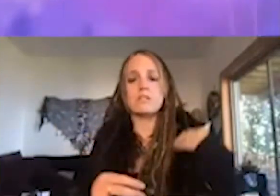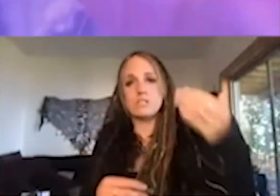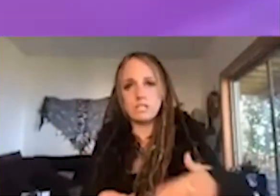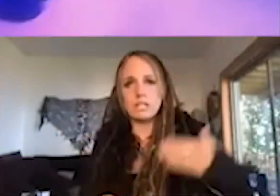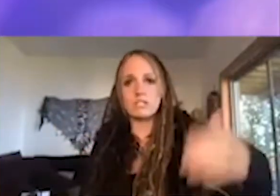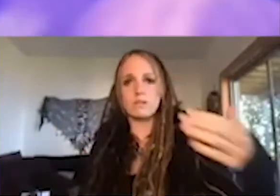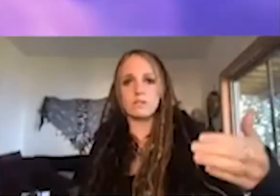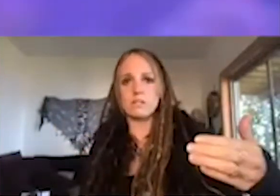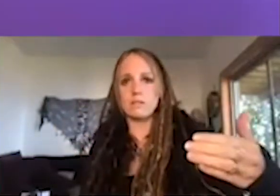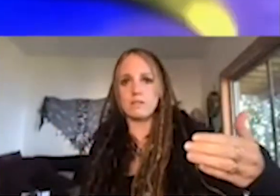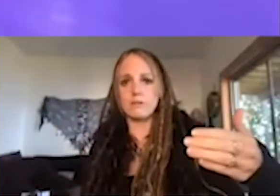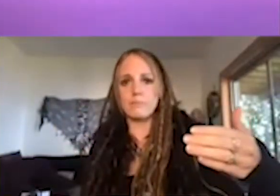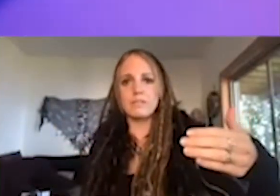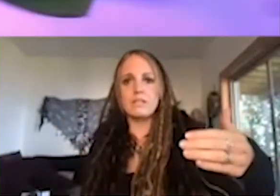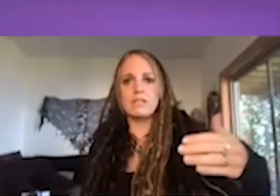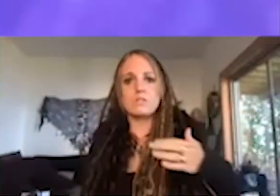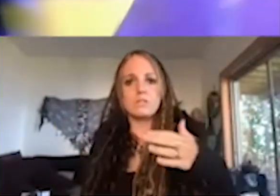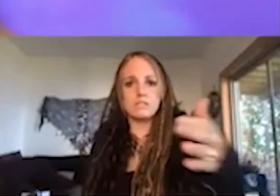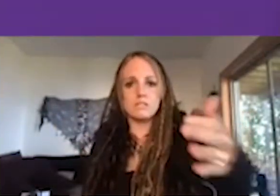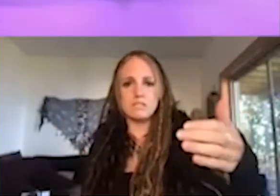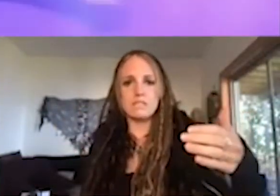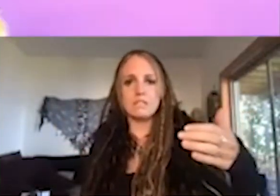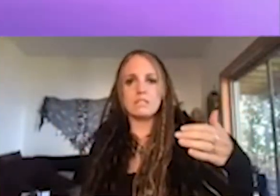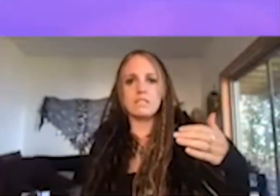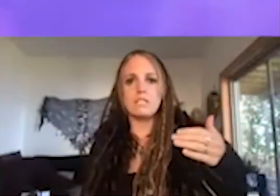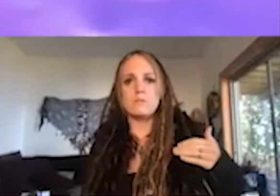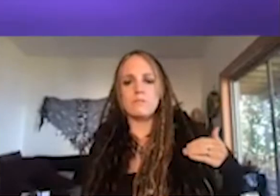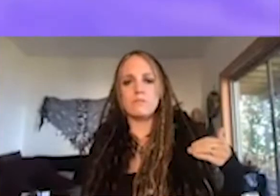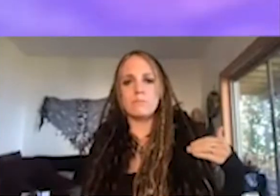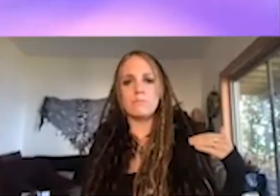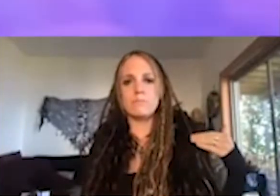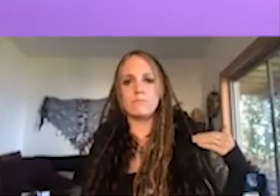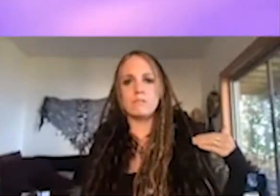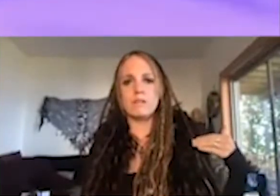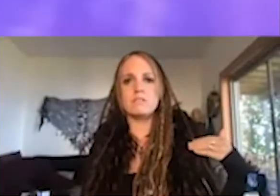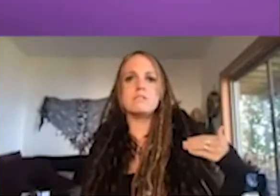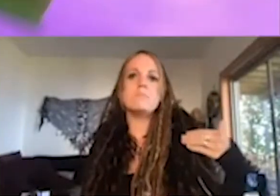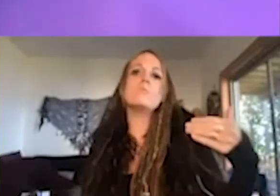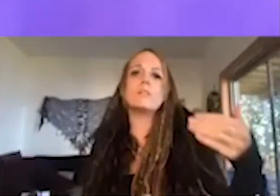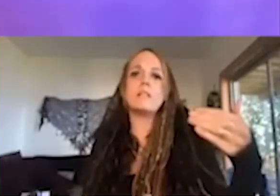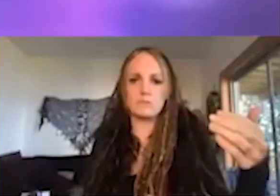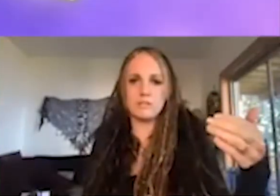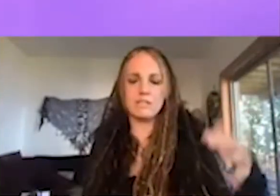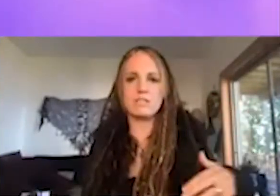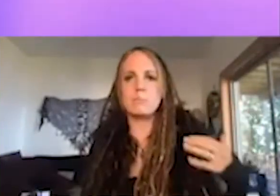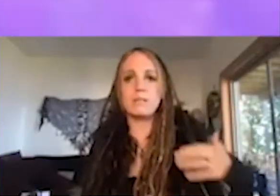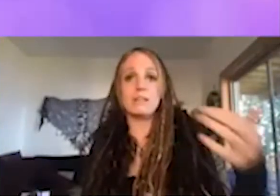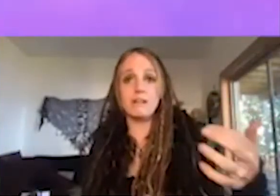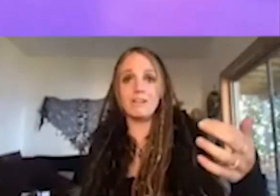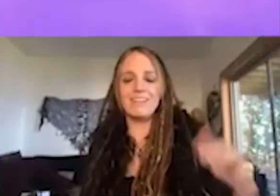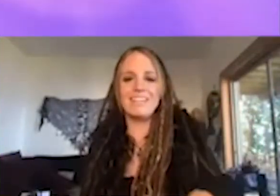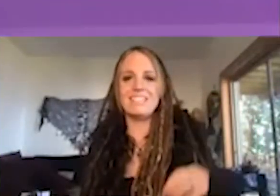particular, the change that Marlin's going through. So across these scenes here, he's moving from to be more like Dory. He's starting to